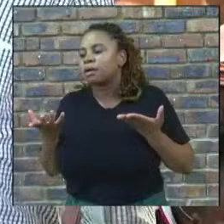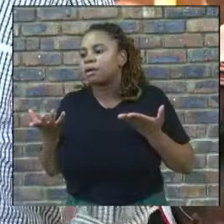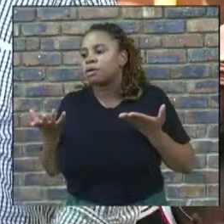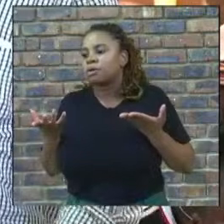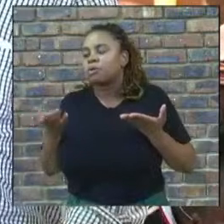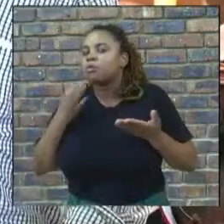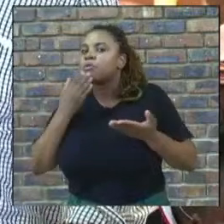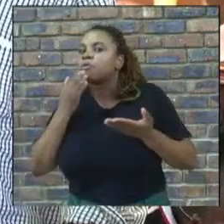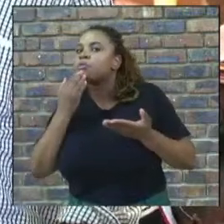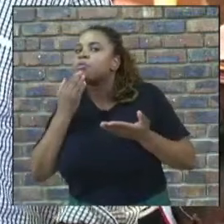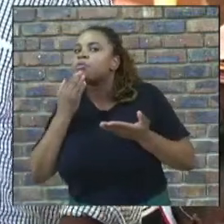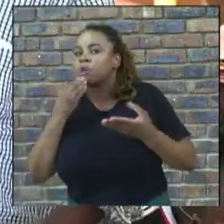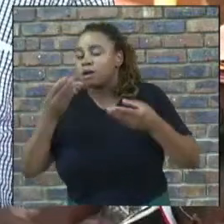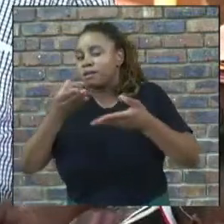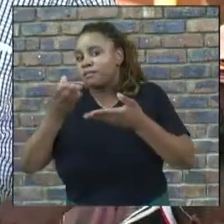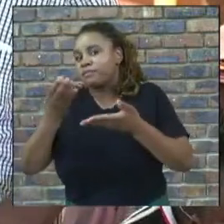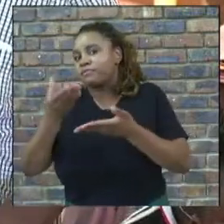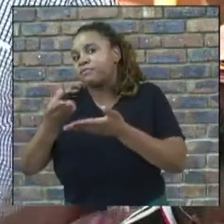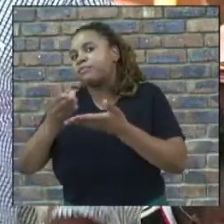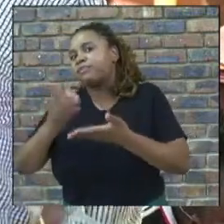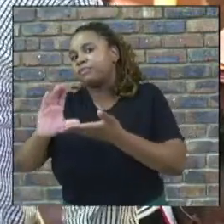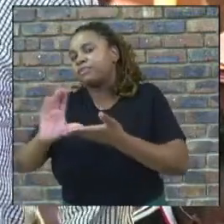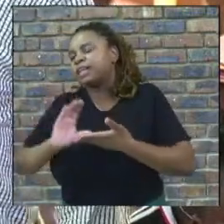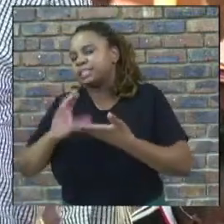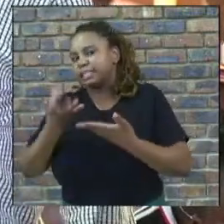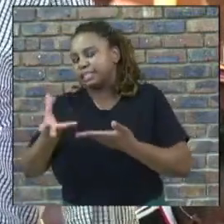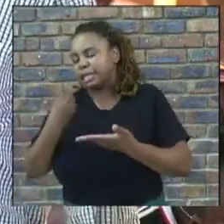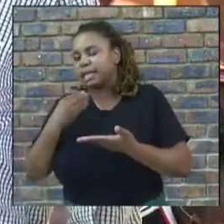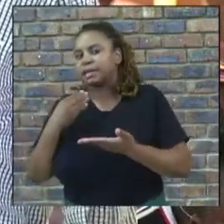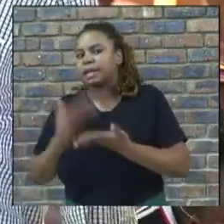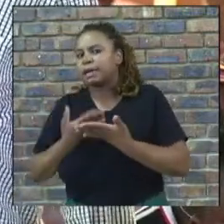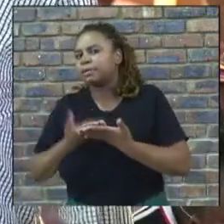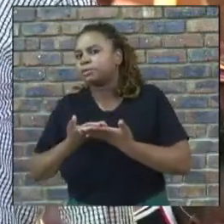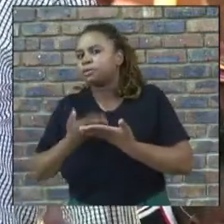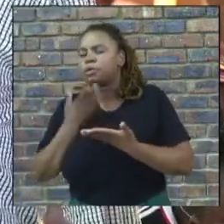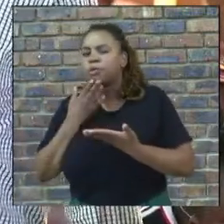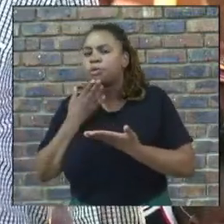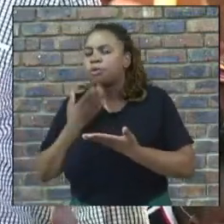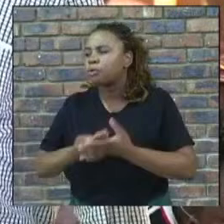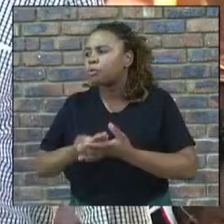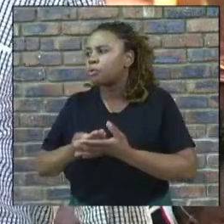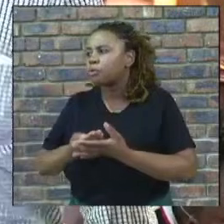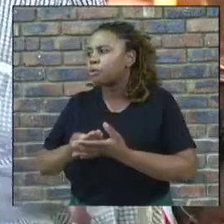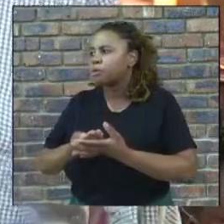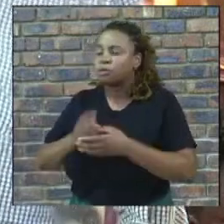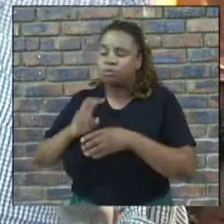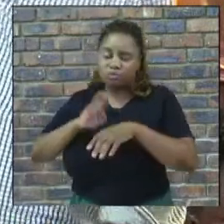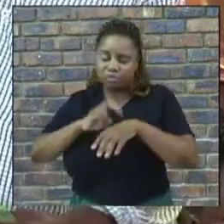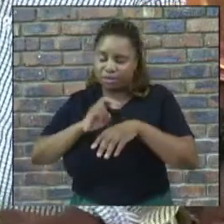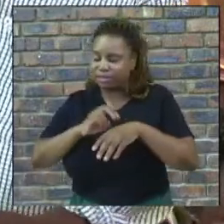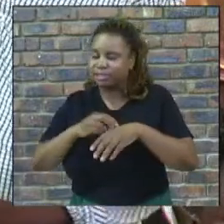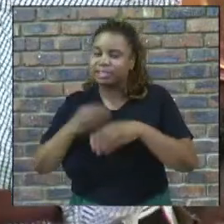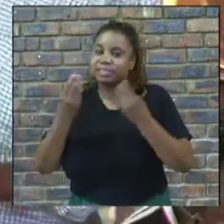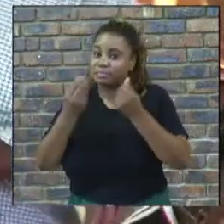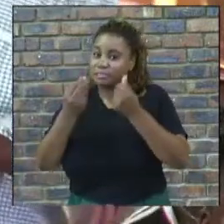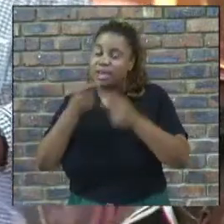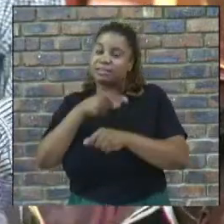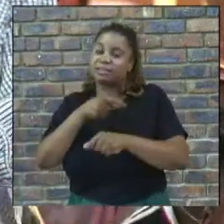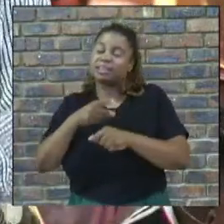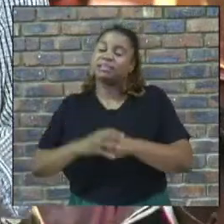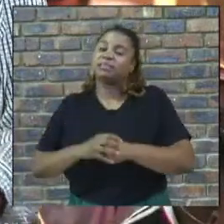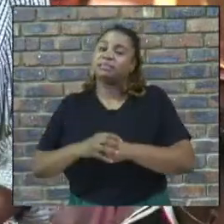kopa taba le lokise ya funding because re nyaka taba ya funding ko nyaka tšhelete ya go stocka. Sa